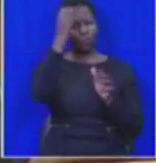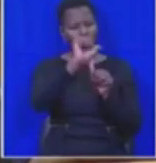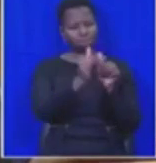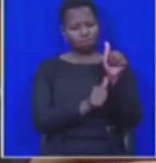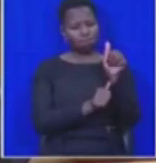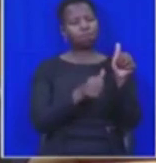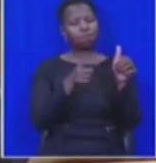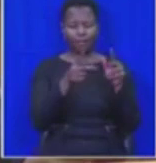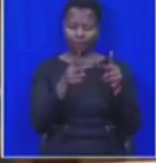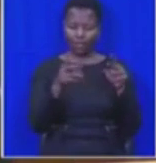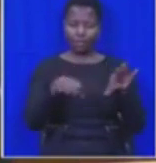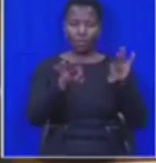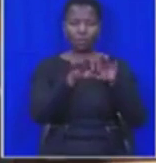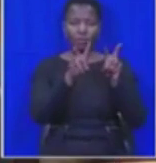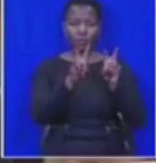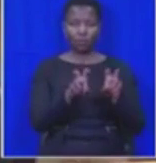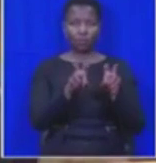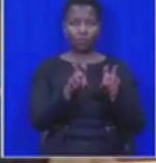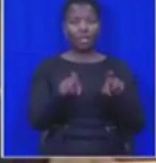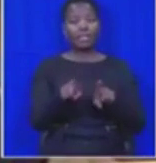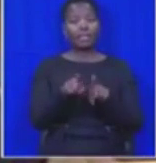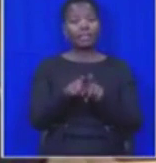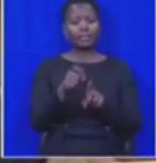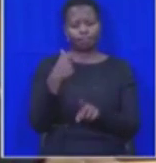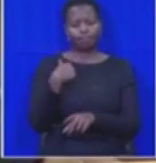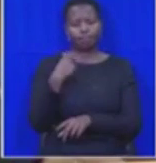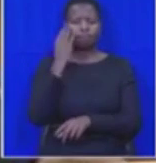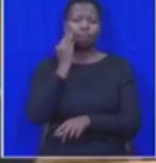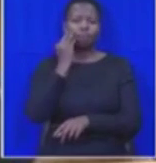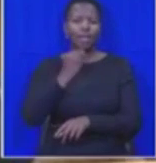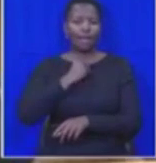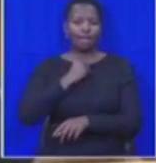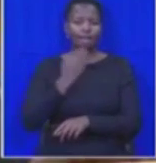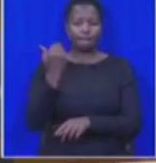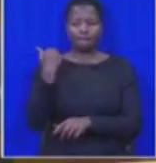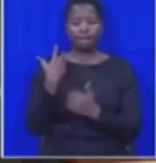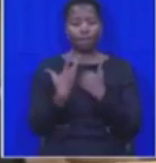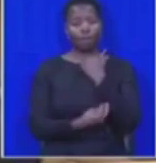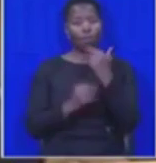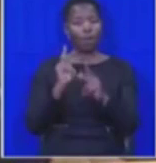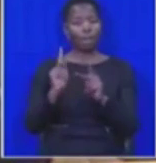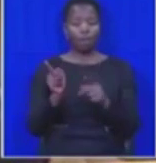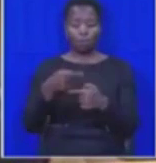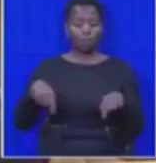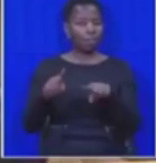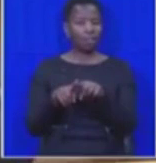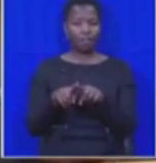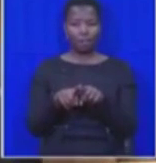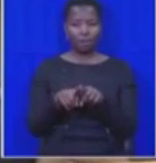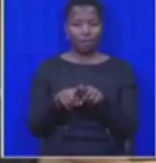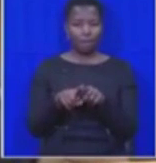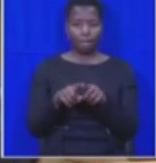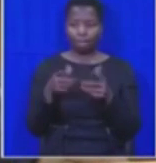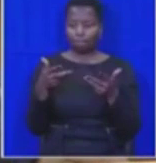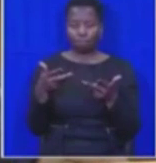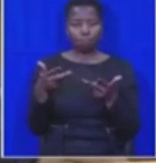and taking the experience particularly of the poor people over which they take